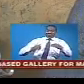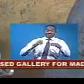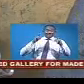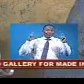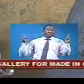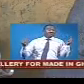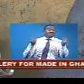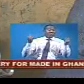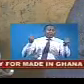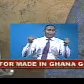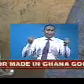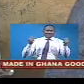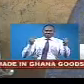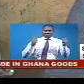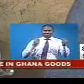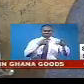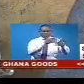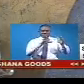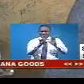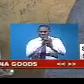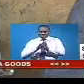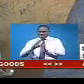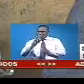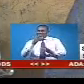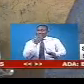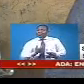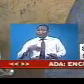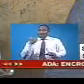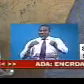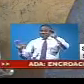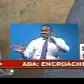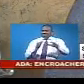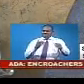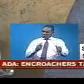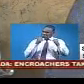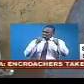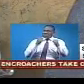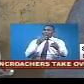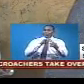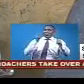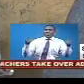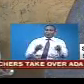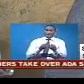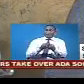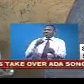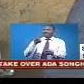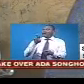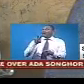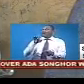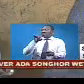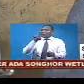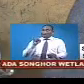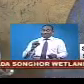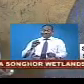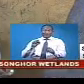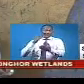of the tournament, when we come out with the top 16, like you said, you're going to get a solid team that can represent Ghana at the Davis